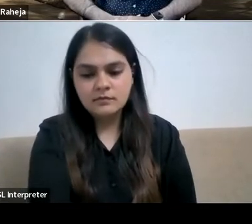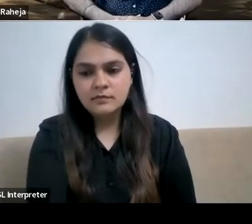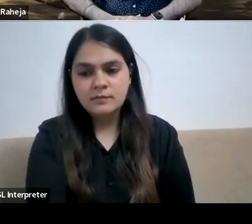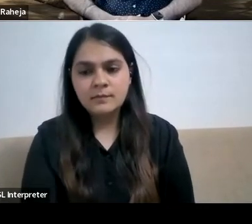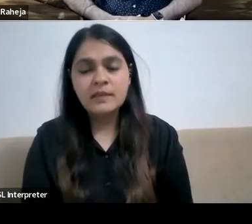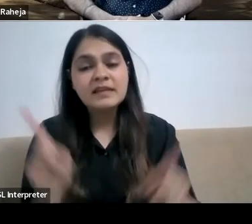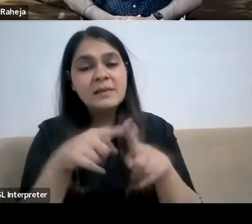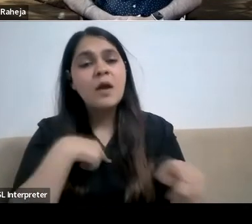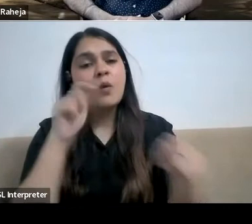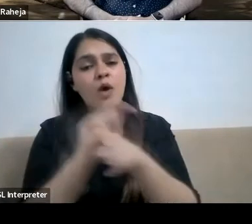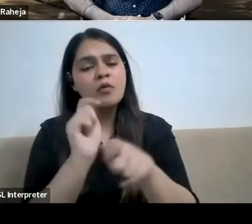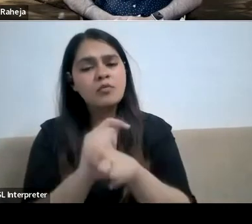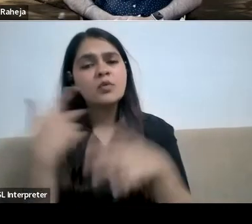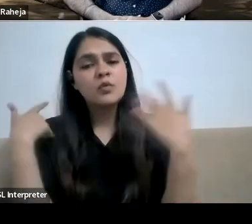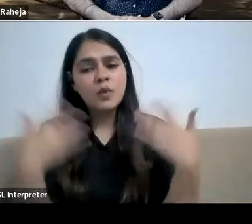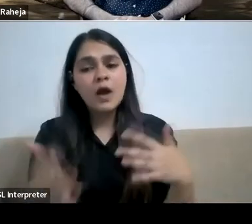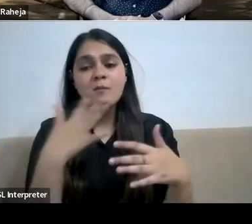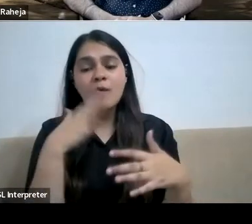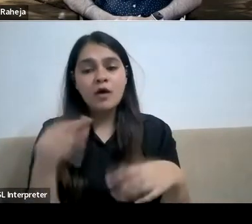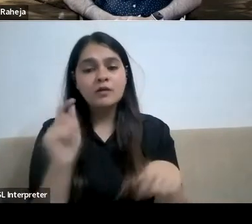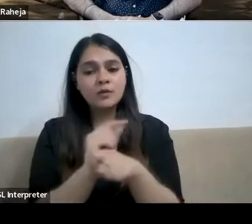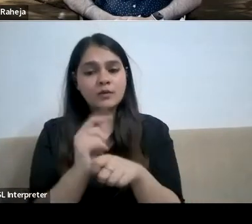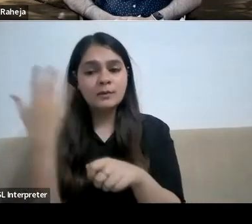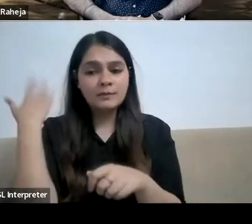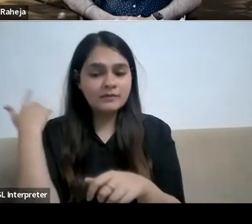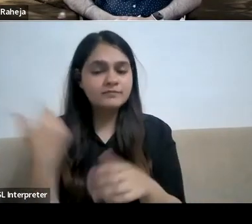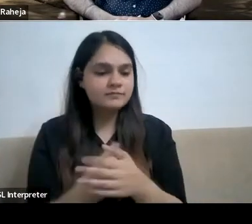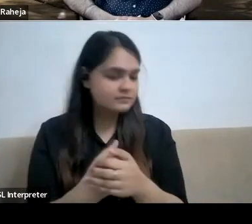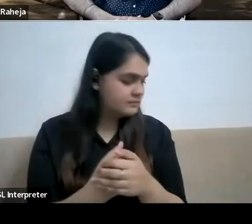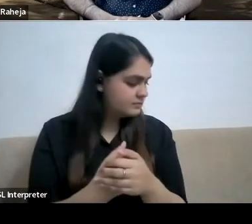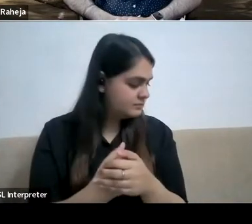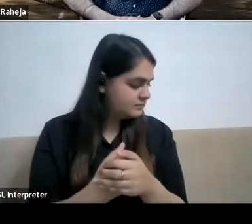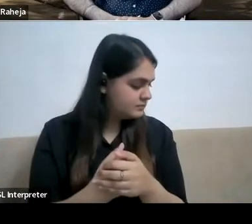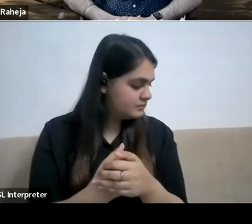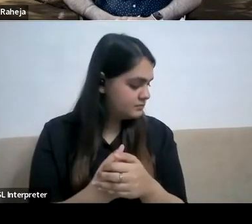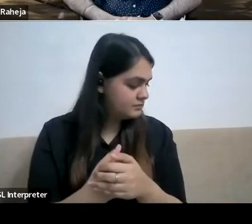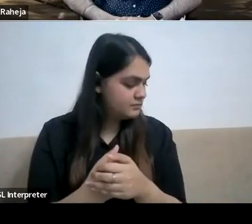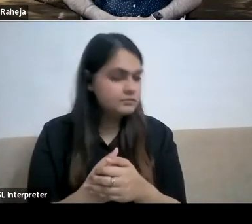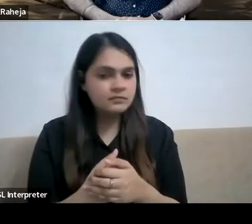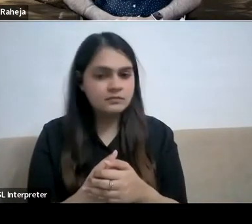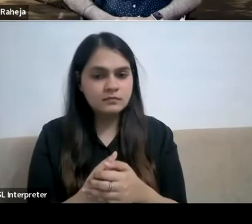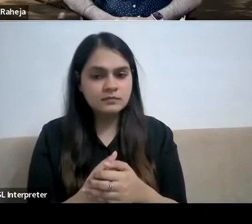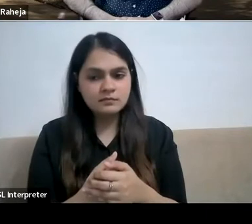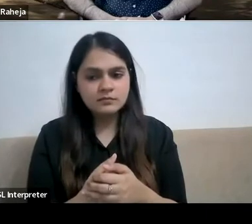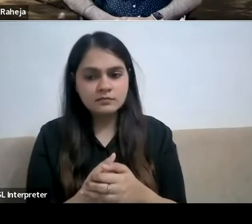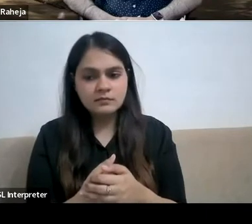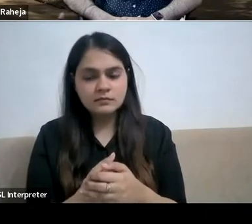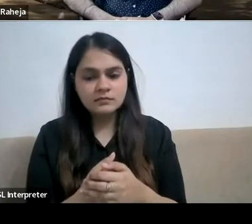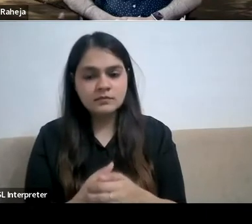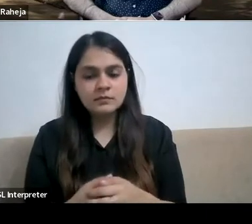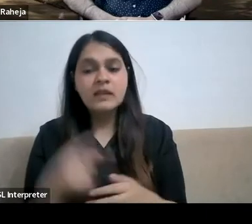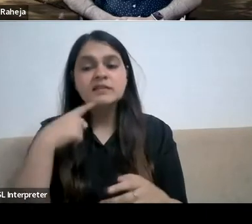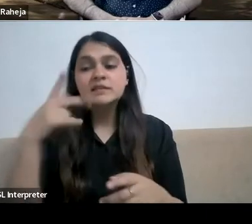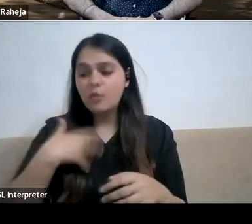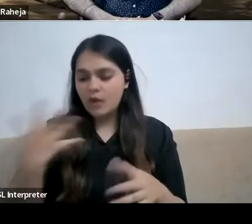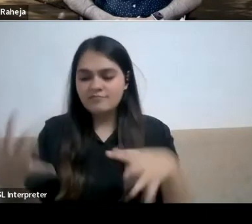of having that, mindset to have an inclusive, city,